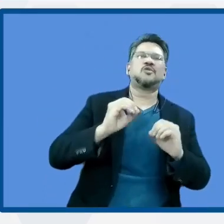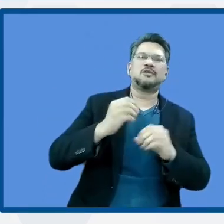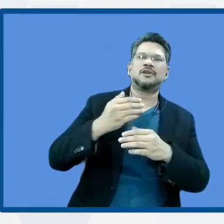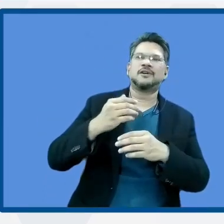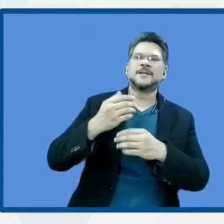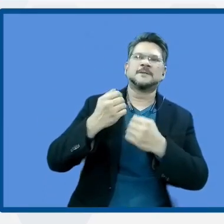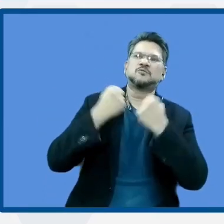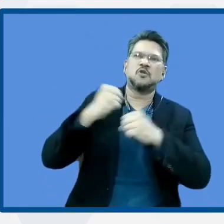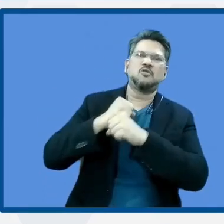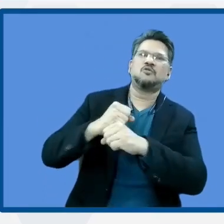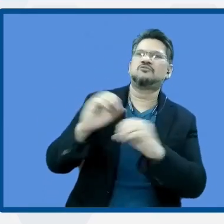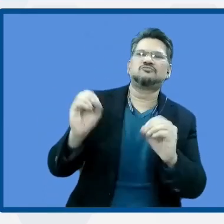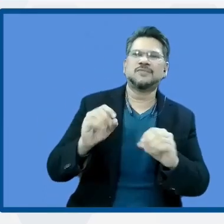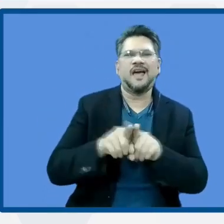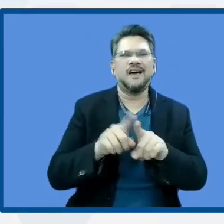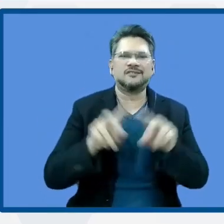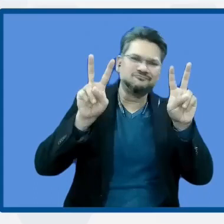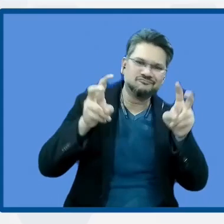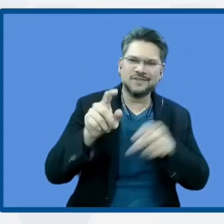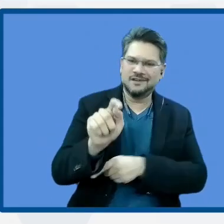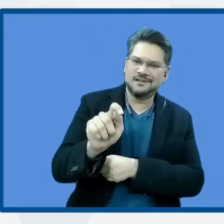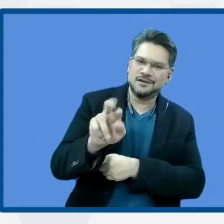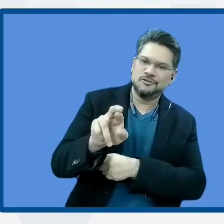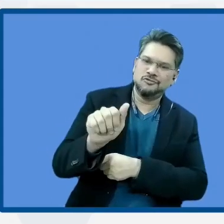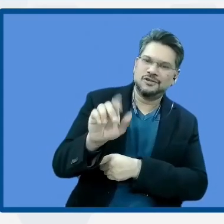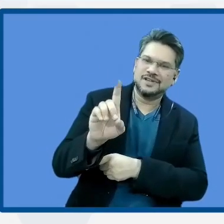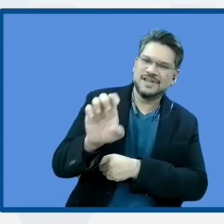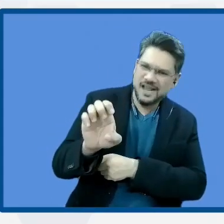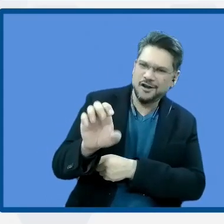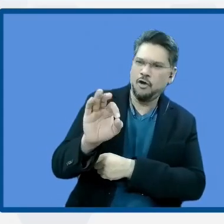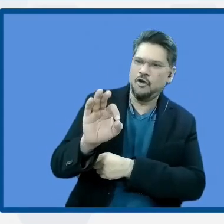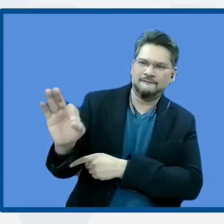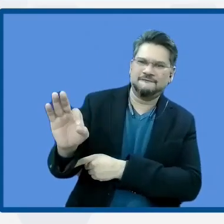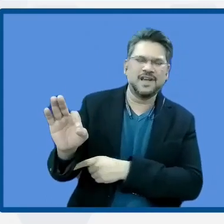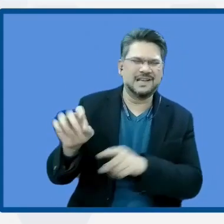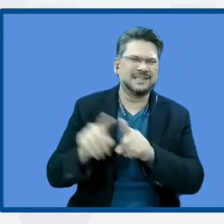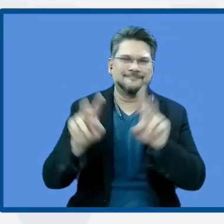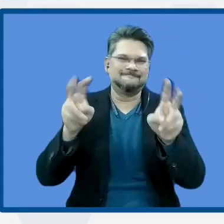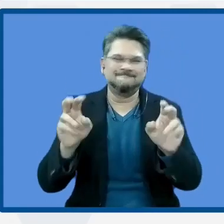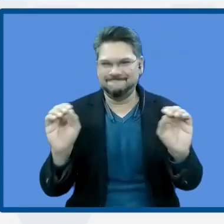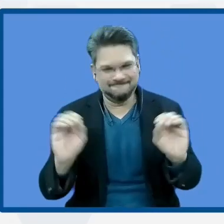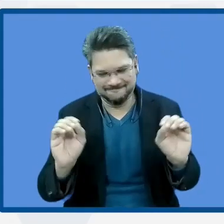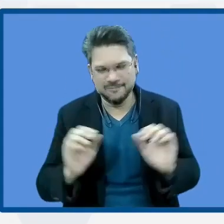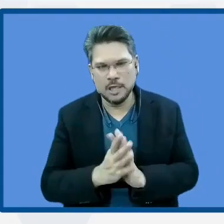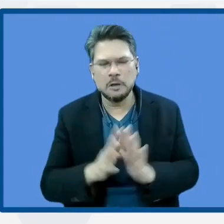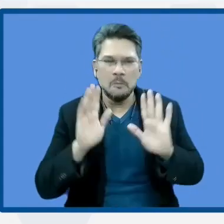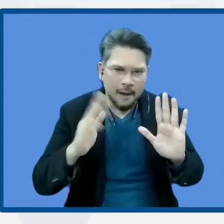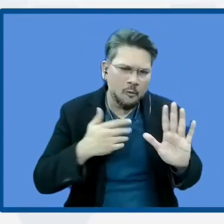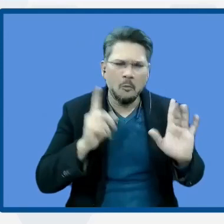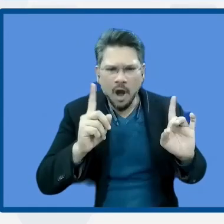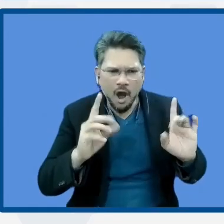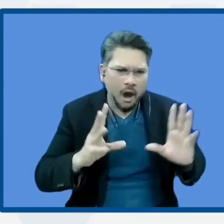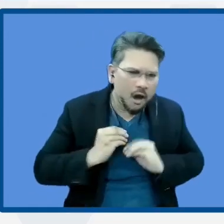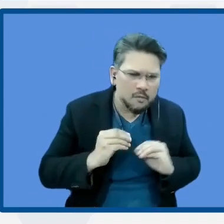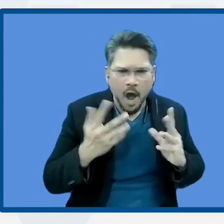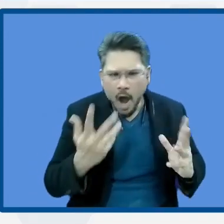English. So we look for an accepted level of risk reduction and